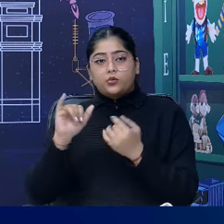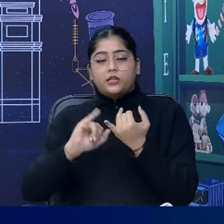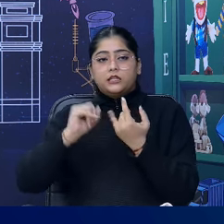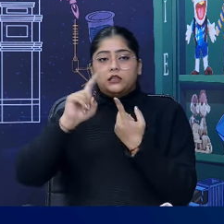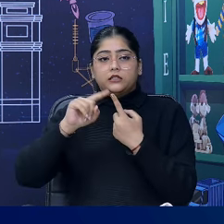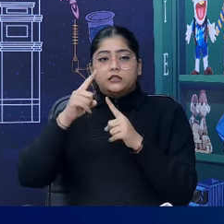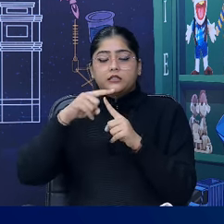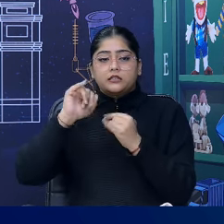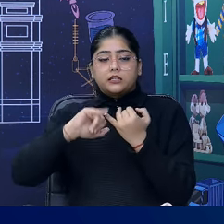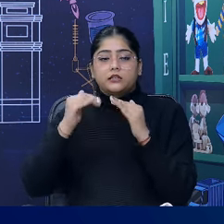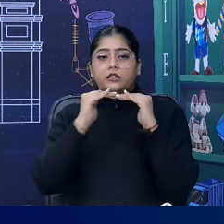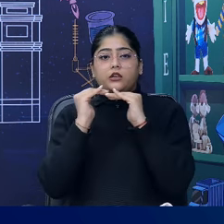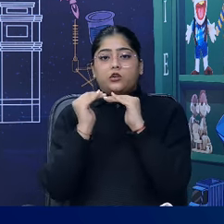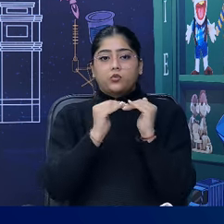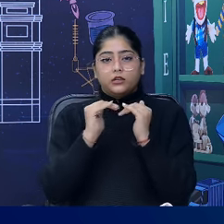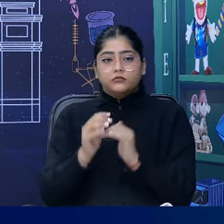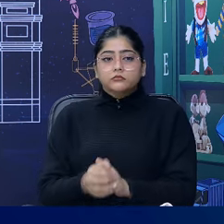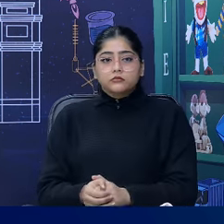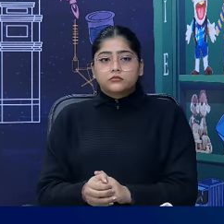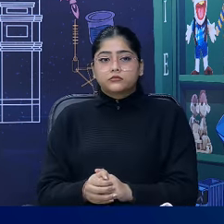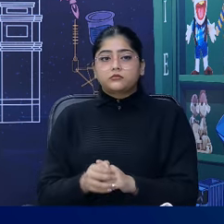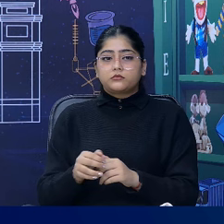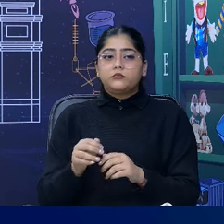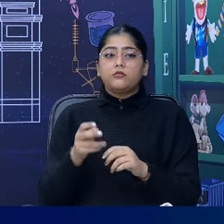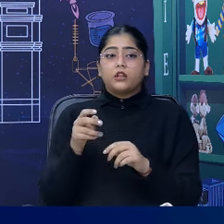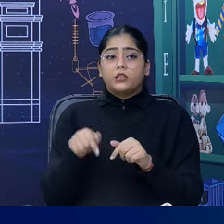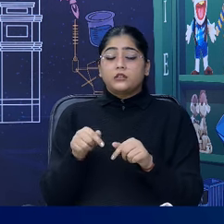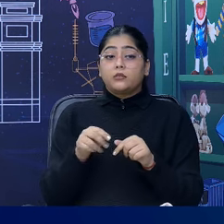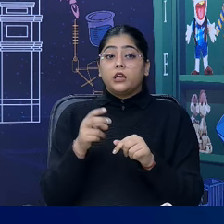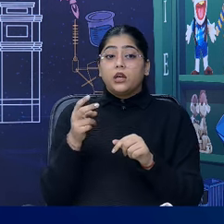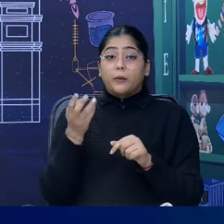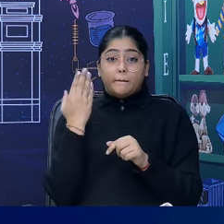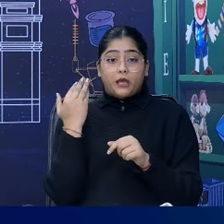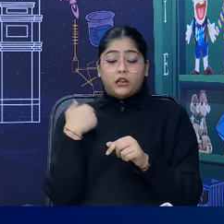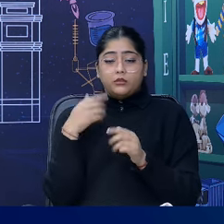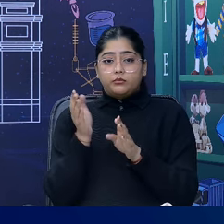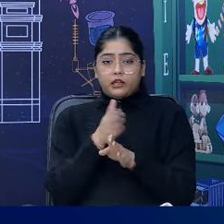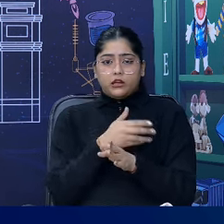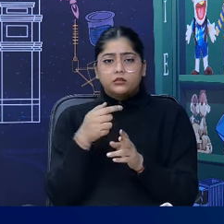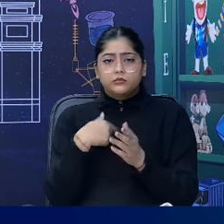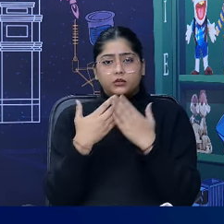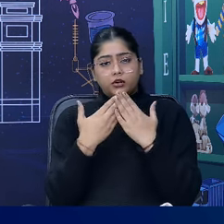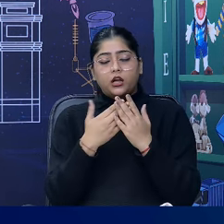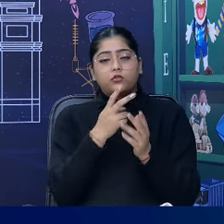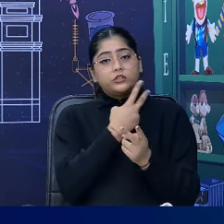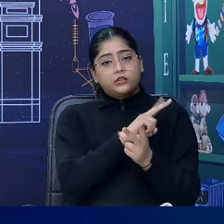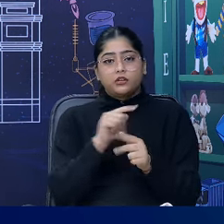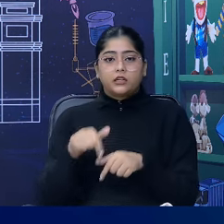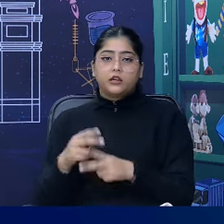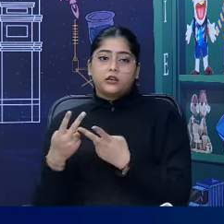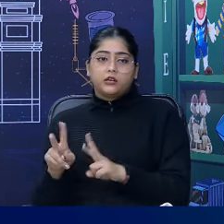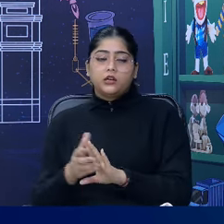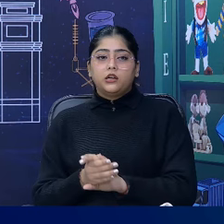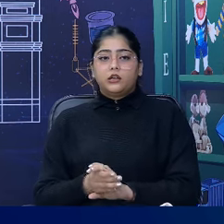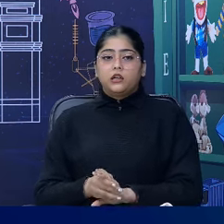children, equal sets are bit different than equivalent sets. See here on the cardboard, I'll just take